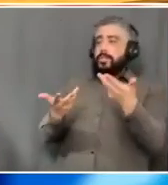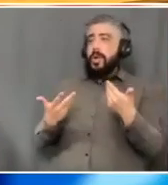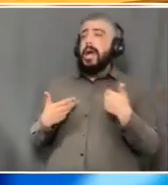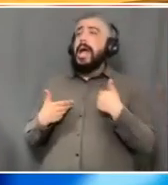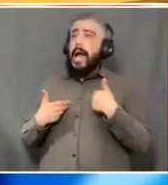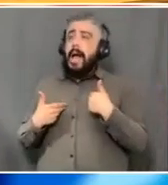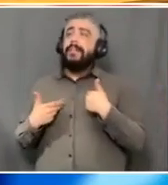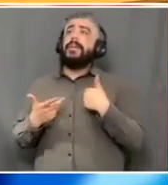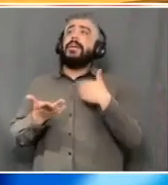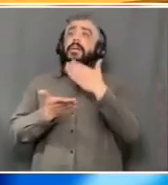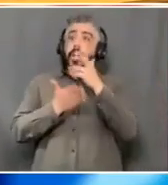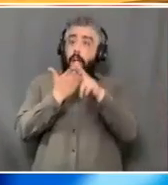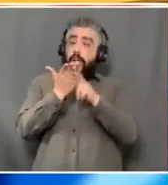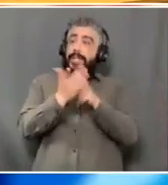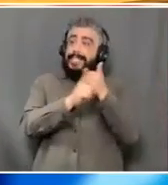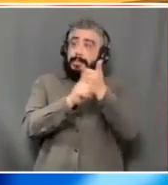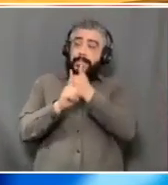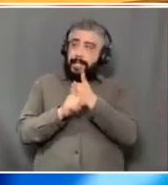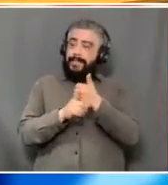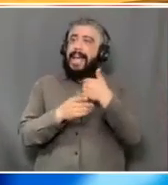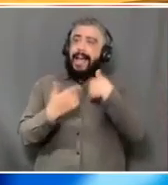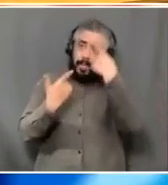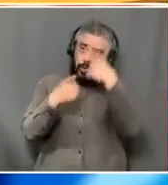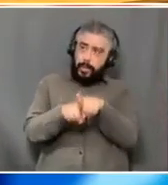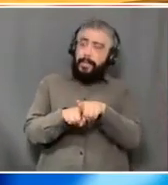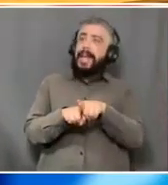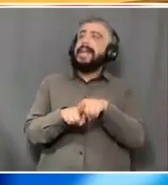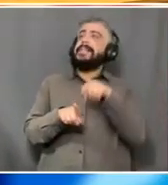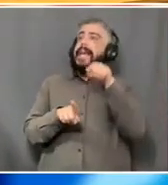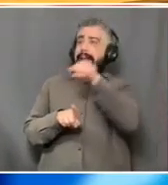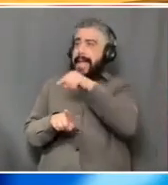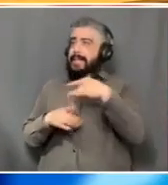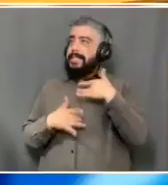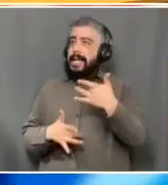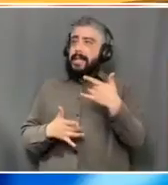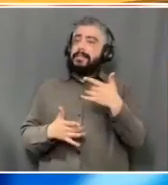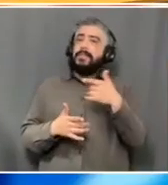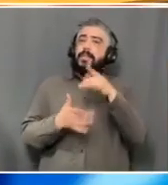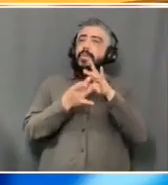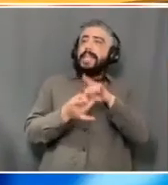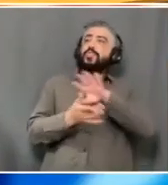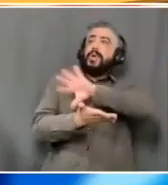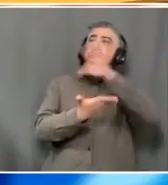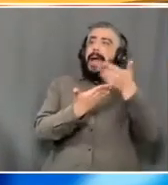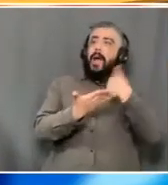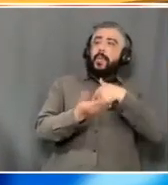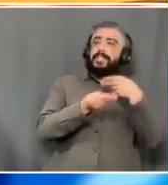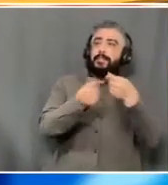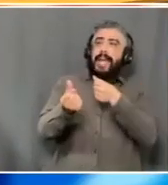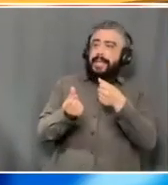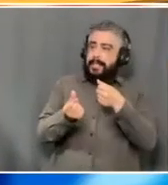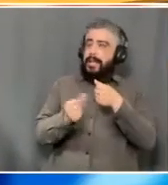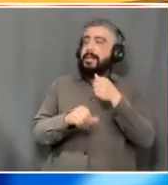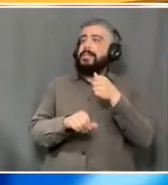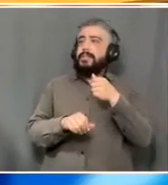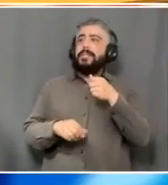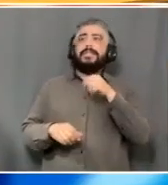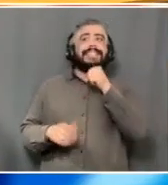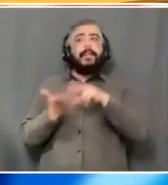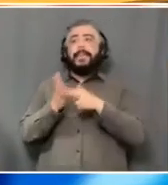contracts themselves are certain agreements, and often the amount we spend on a contract is based on how much it's used. So it doesn't mean that we have to spend